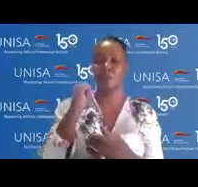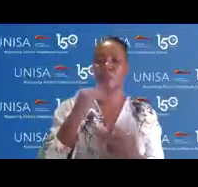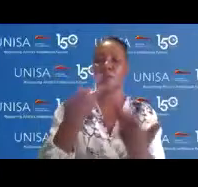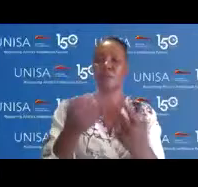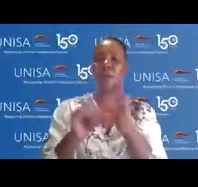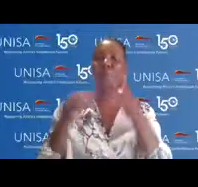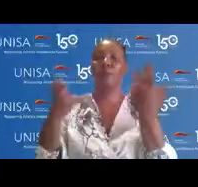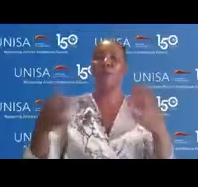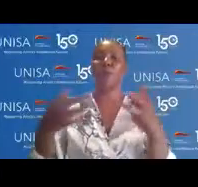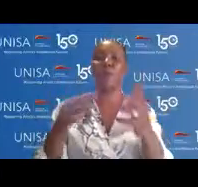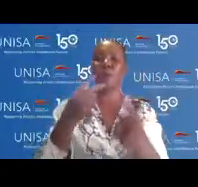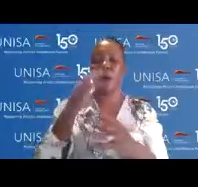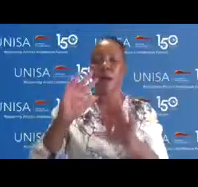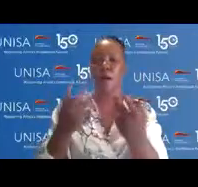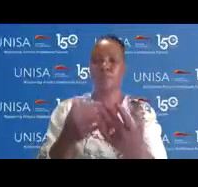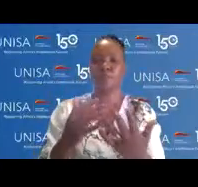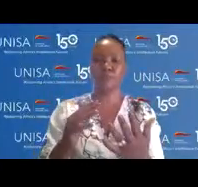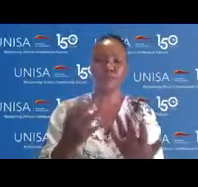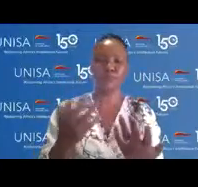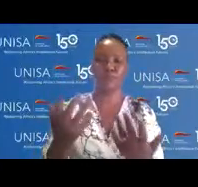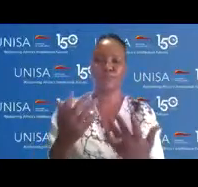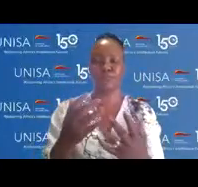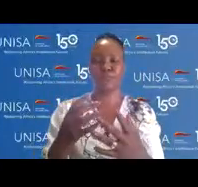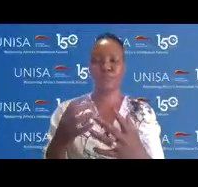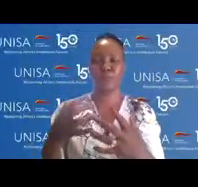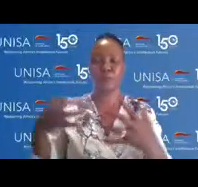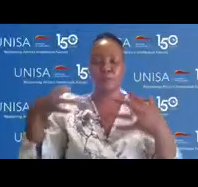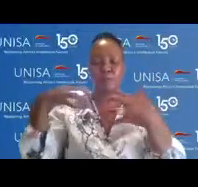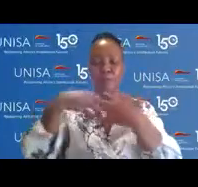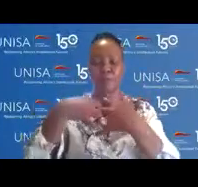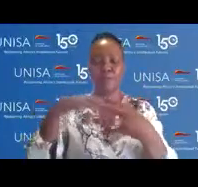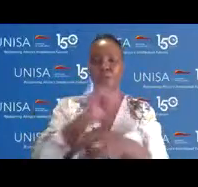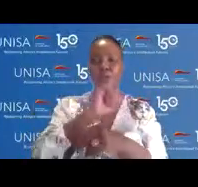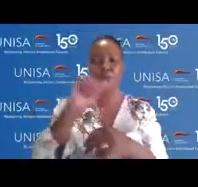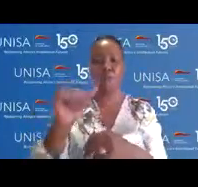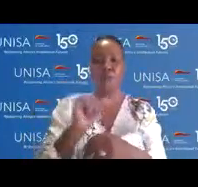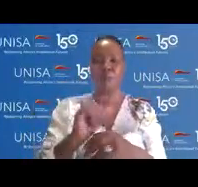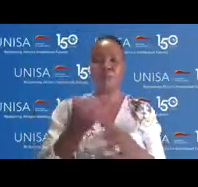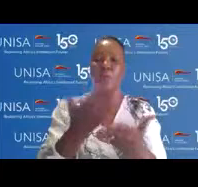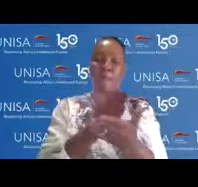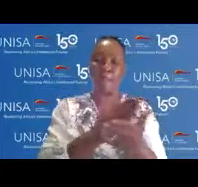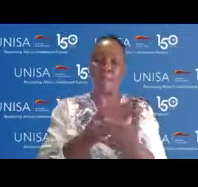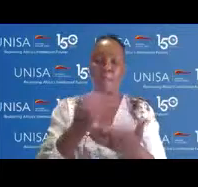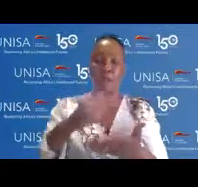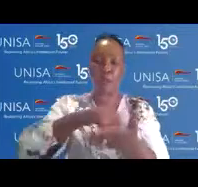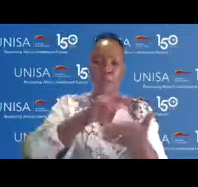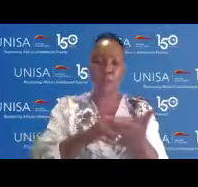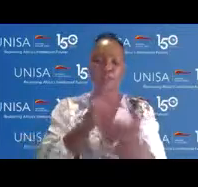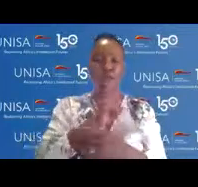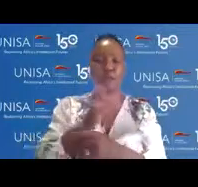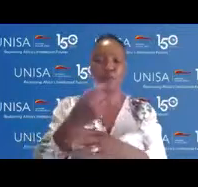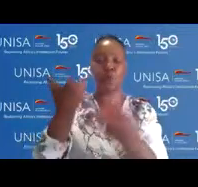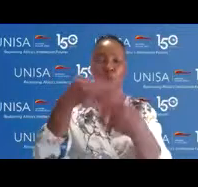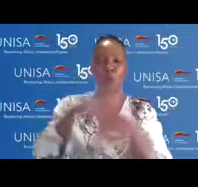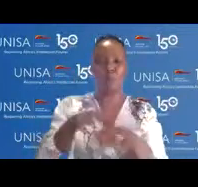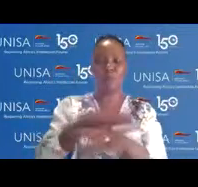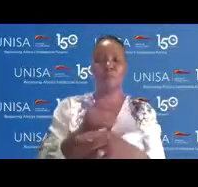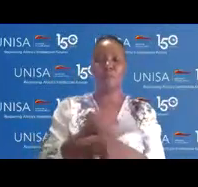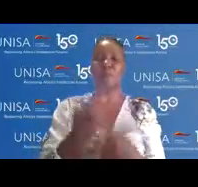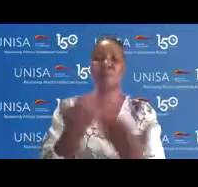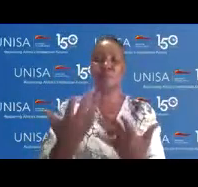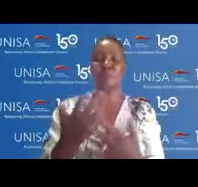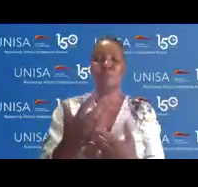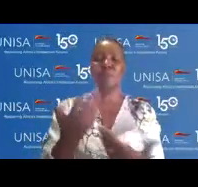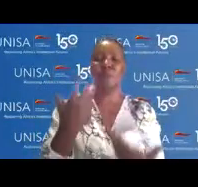how it all fits in with your browser that you're using. If there's any things there, I think it's pretty straightforward. And then he's going to talk to